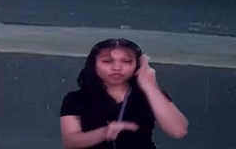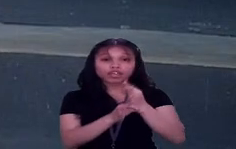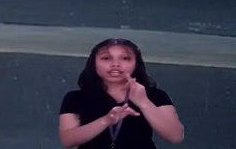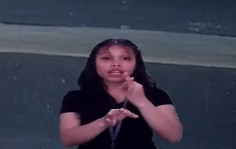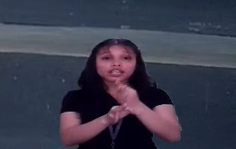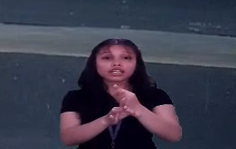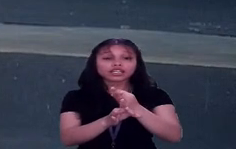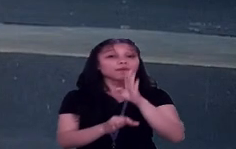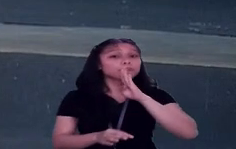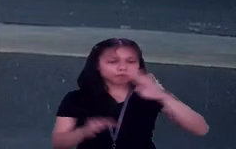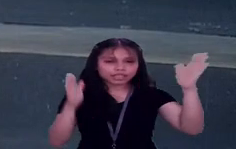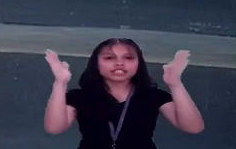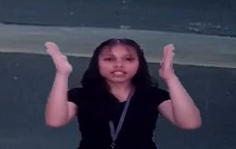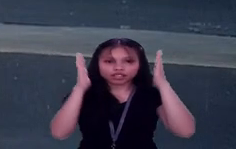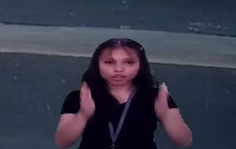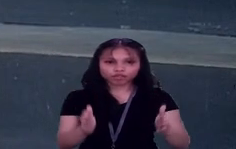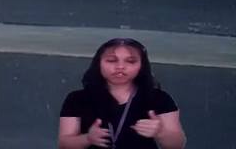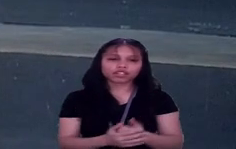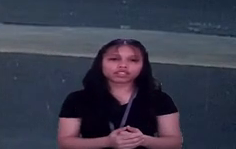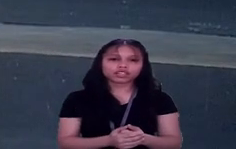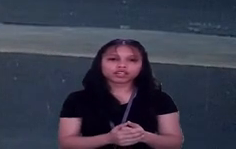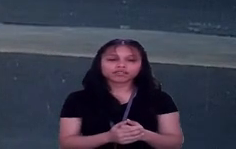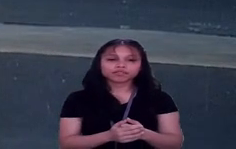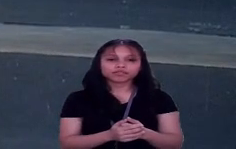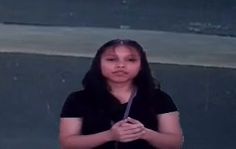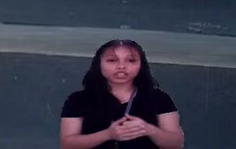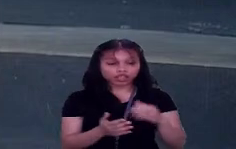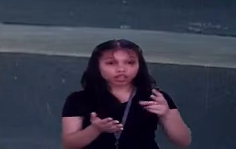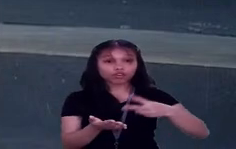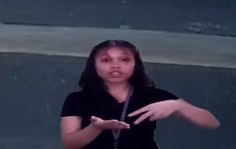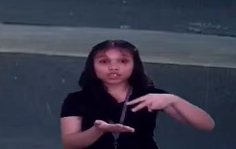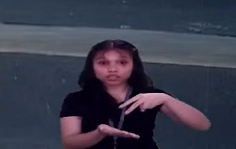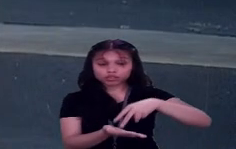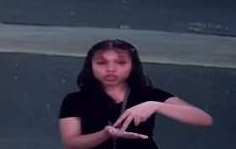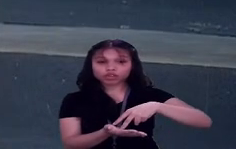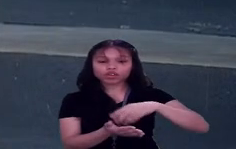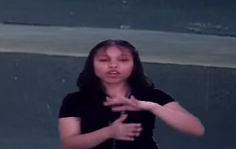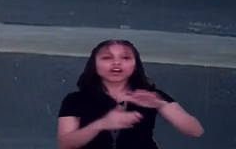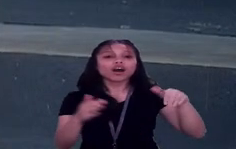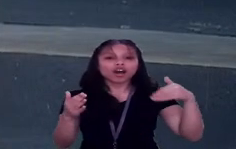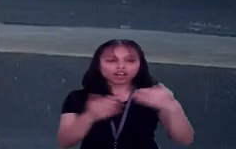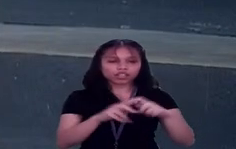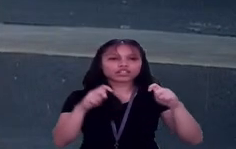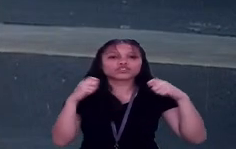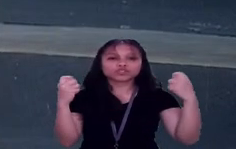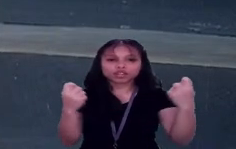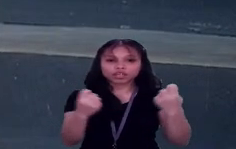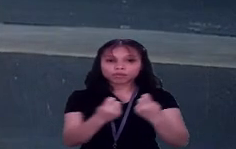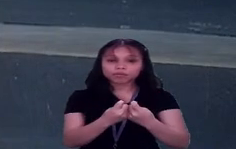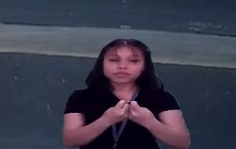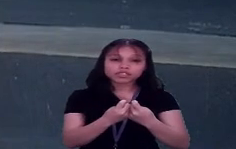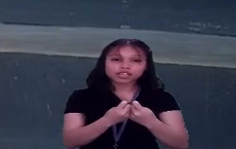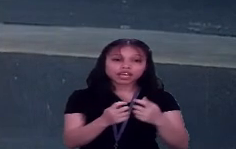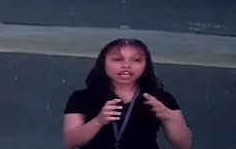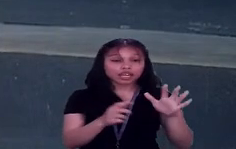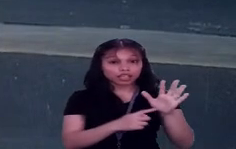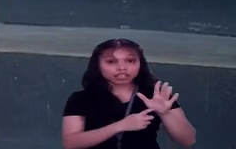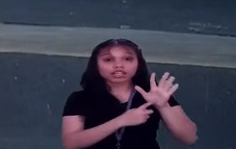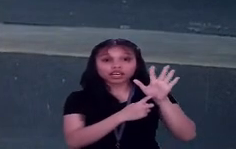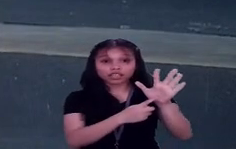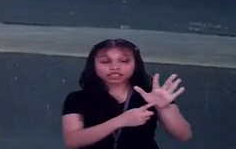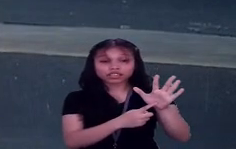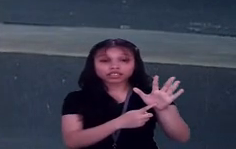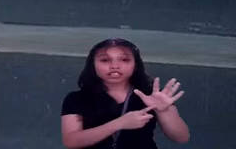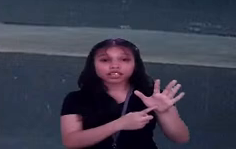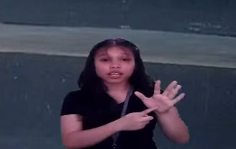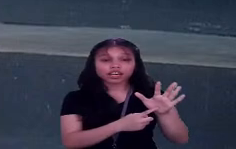be my servant to raise the tribes of Jacobs and to restore the preserve of Israel. I will also give thee a light to the Gentiles, that